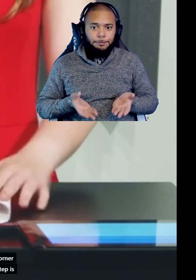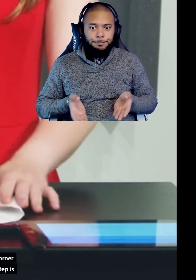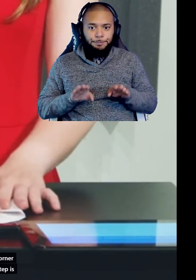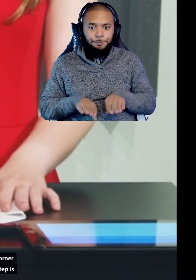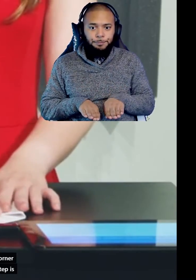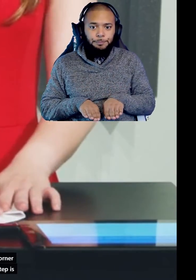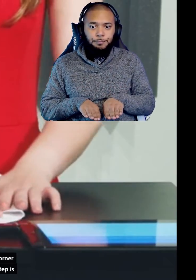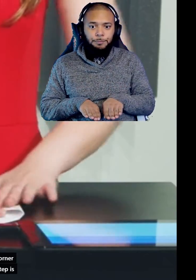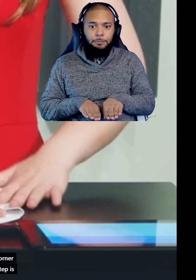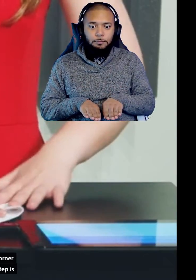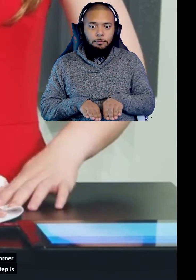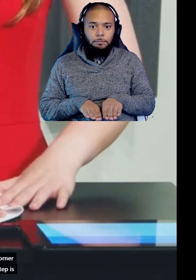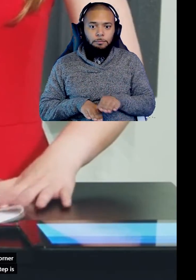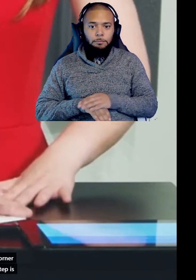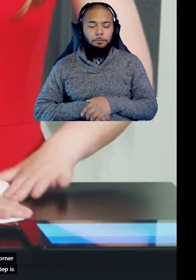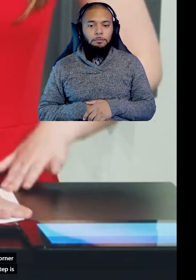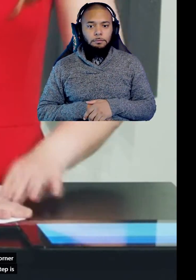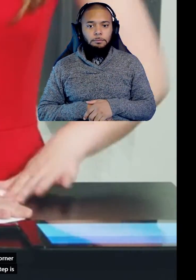Corner side.